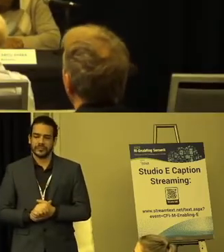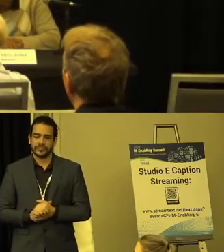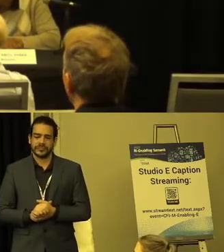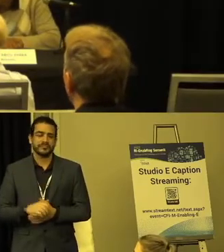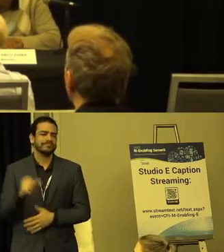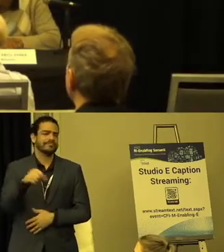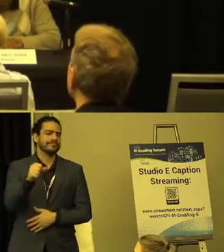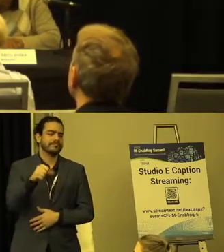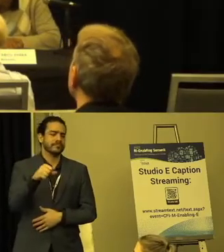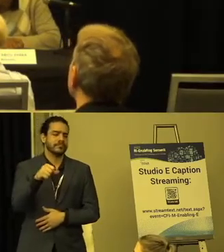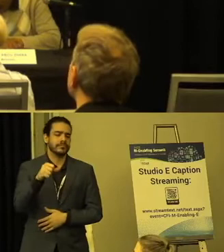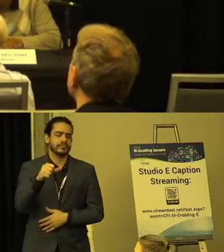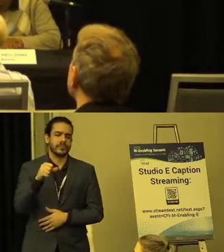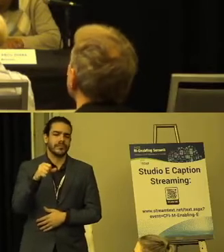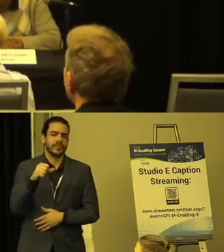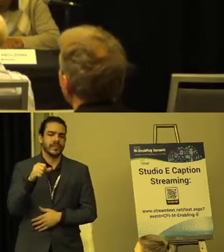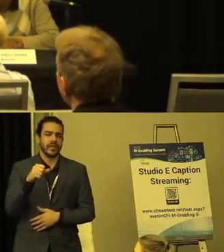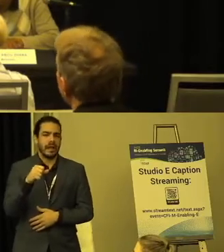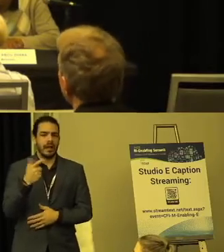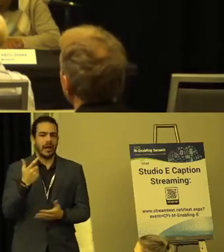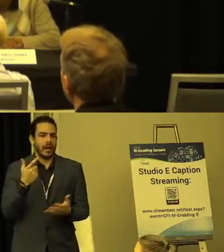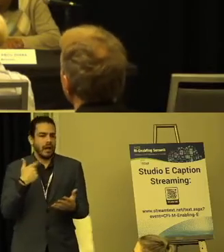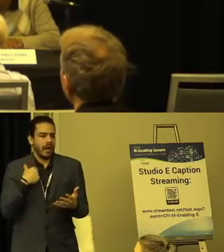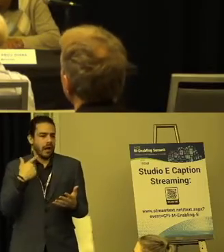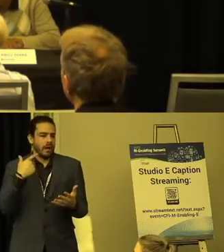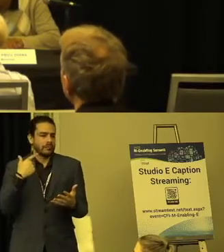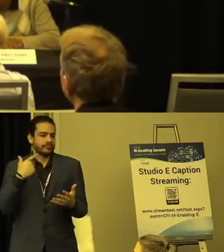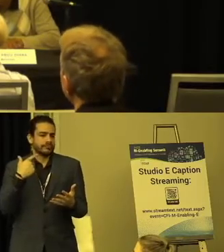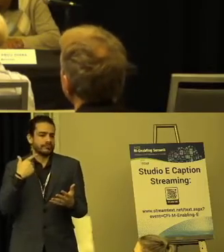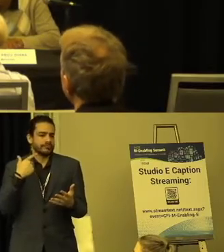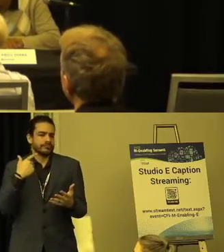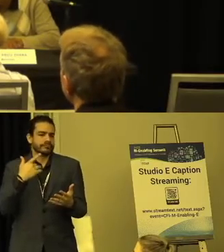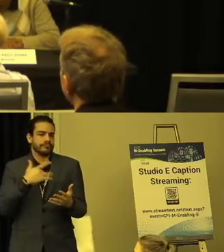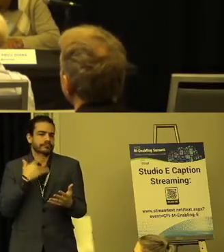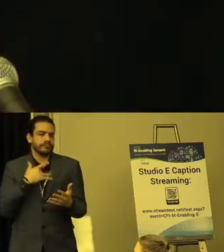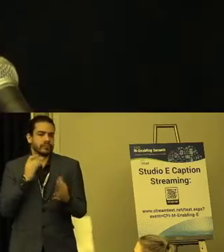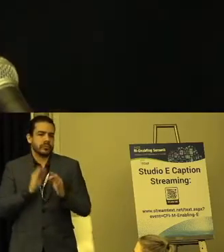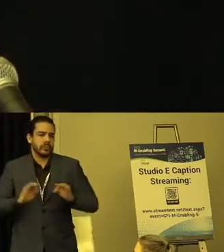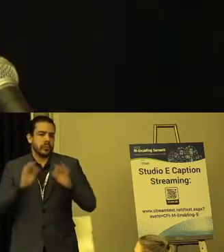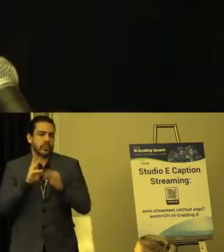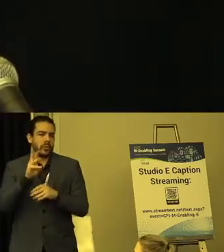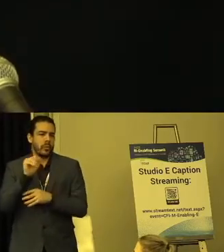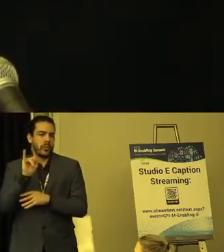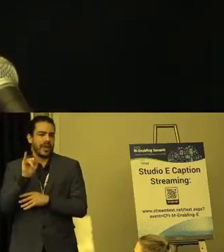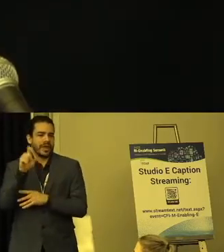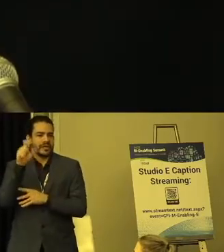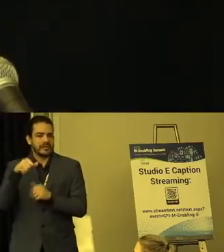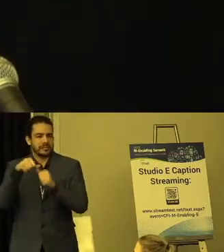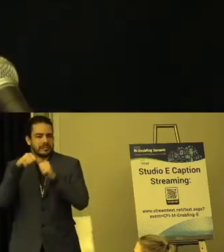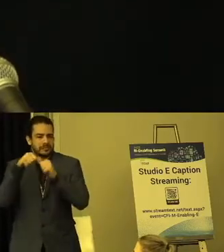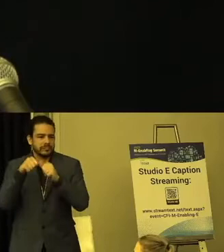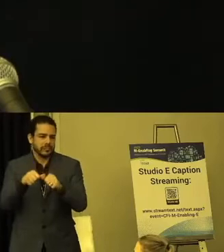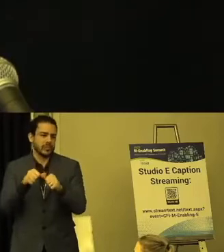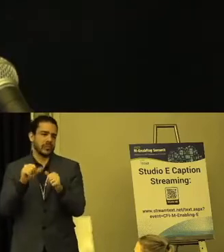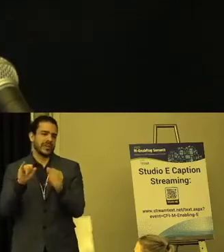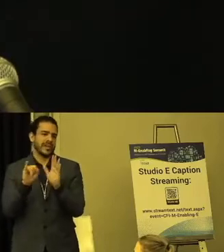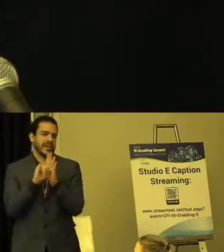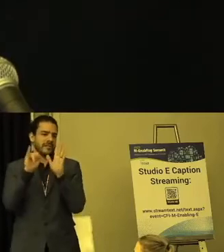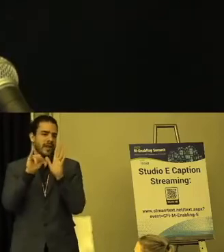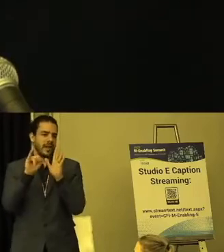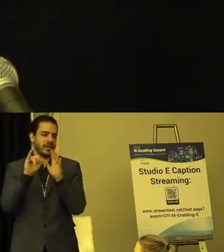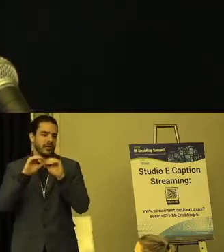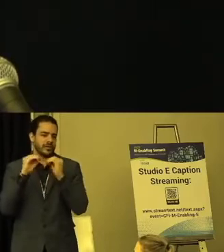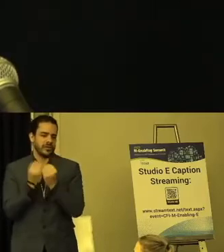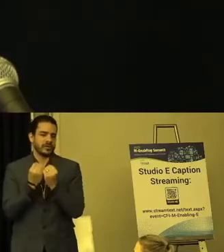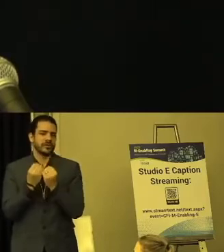indeed will, I see it as very important that the WAY continue to exist as an identifiable organization. You know, we